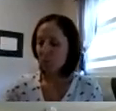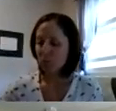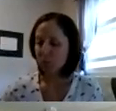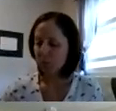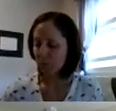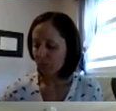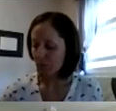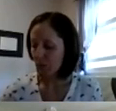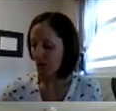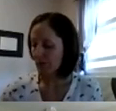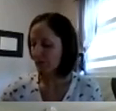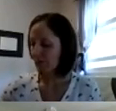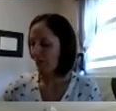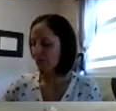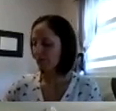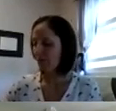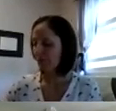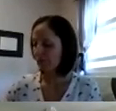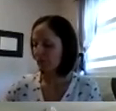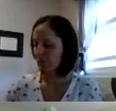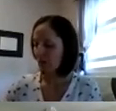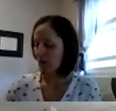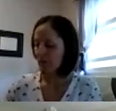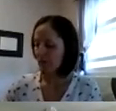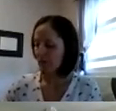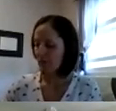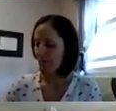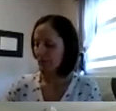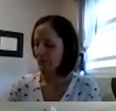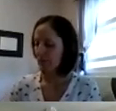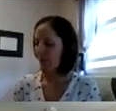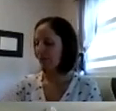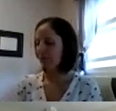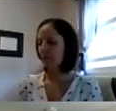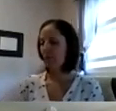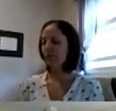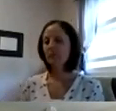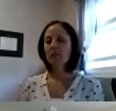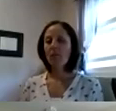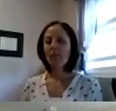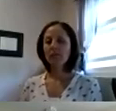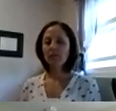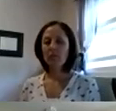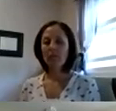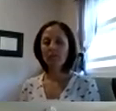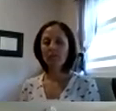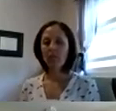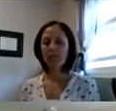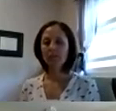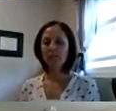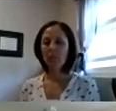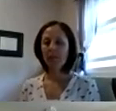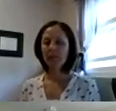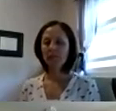the work that they have contracted for. The other main thing that we want to tackle is helping organizations figure out